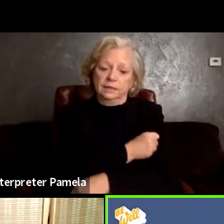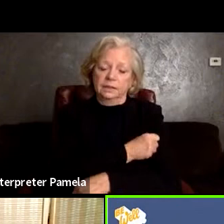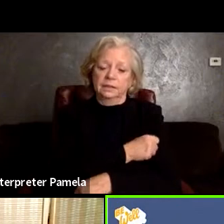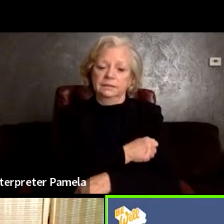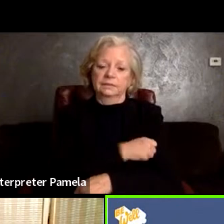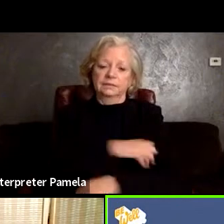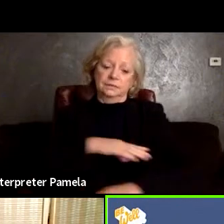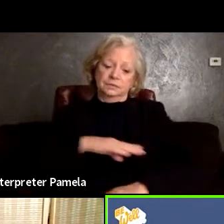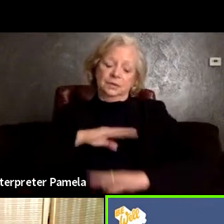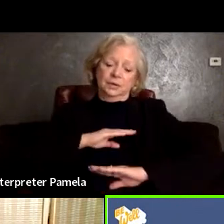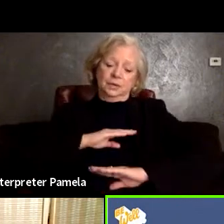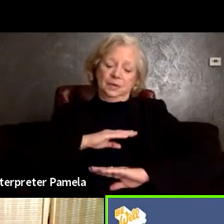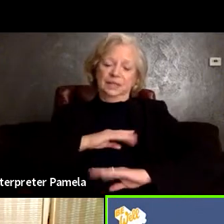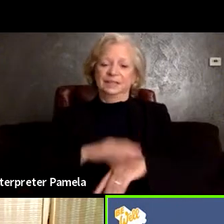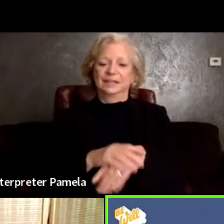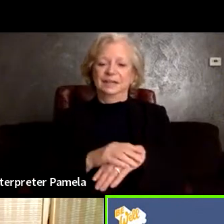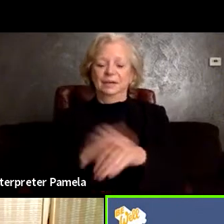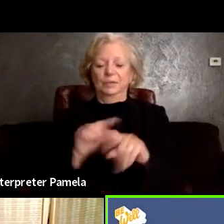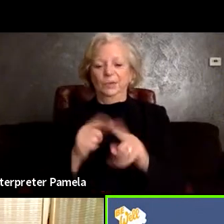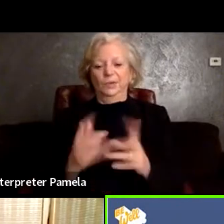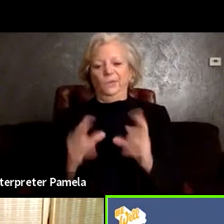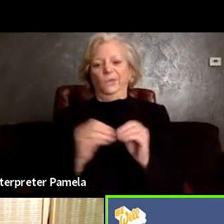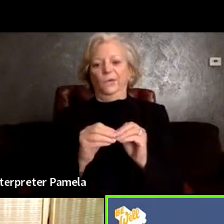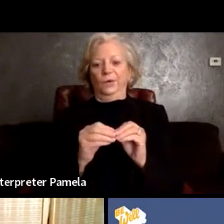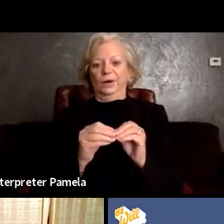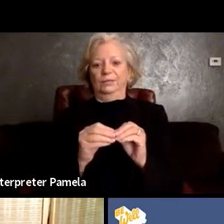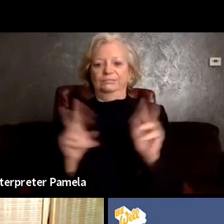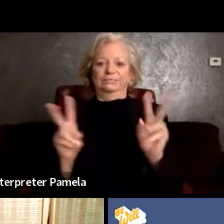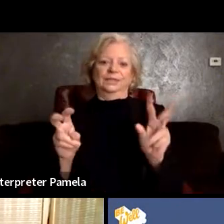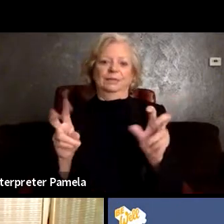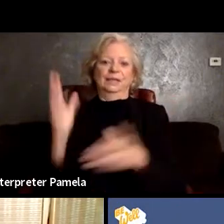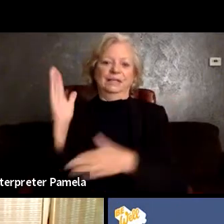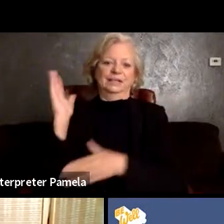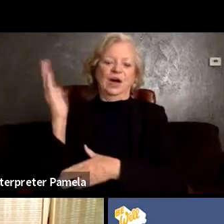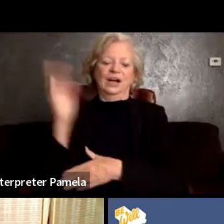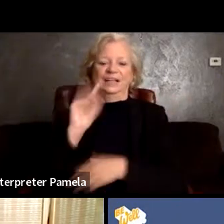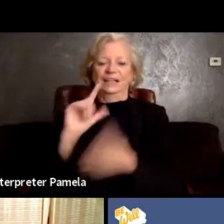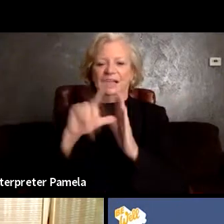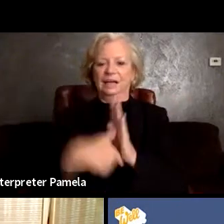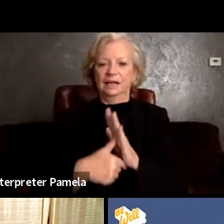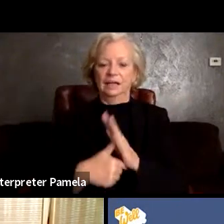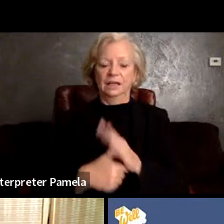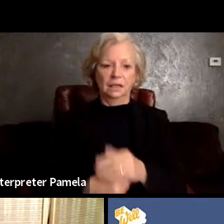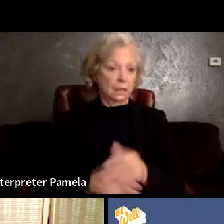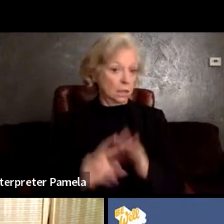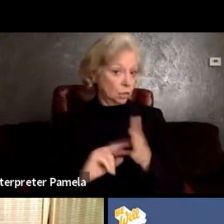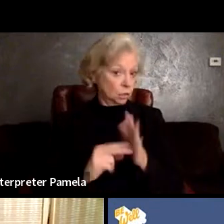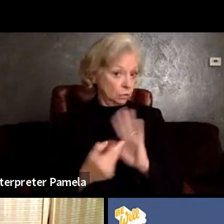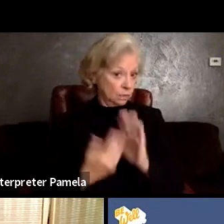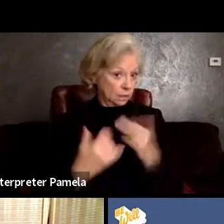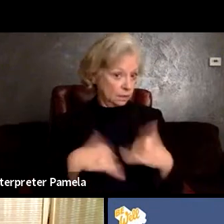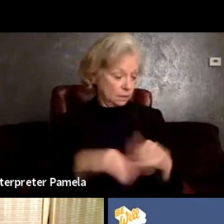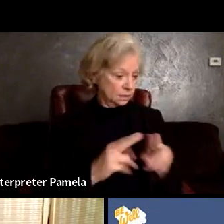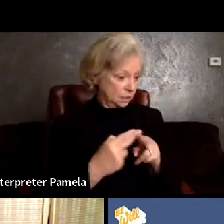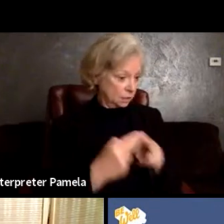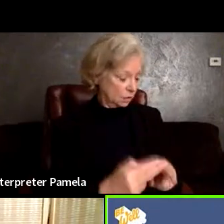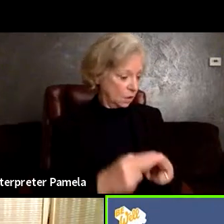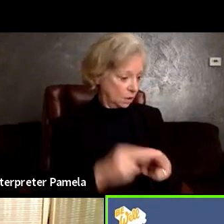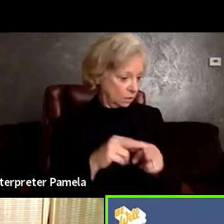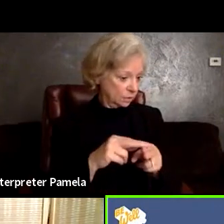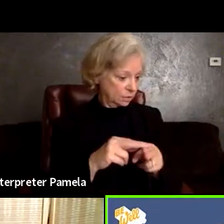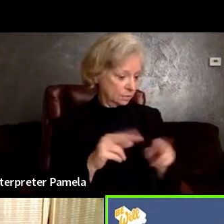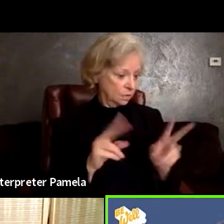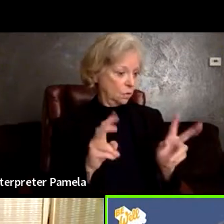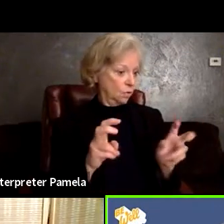lots more to talk about on this topic, but. So are we saying it's officially an endemic, or I gotta beg the question? Well, I